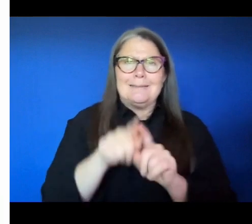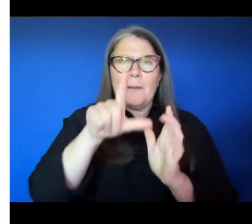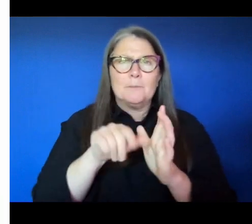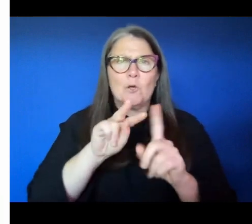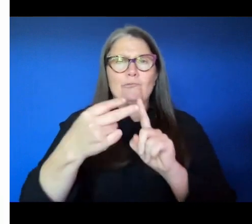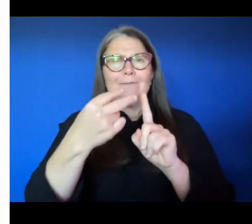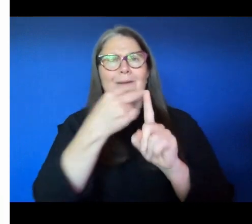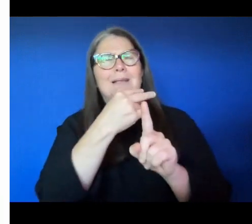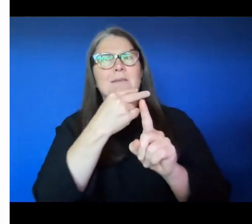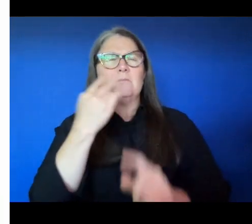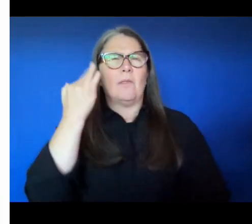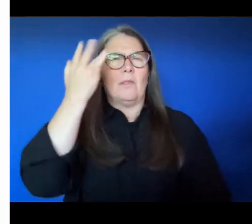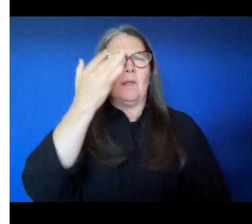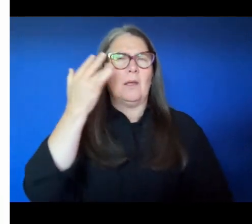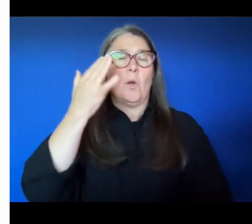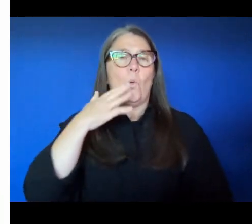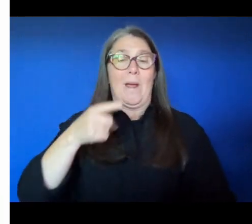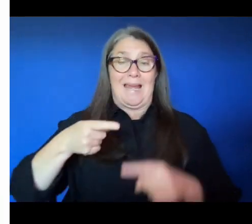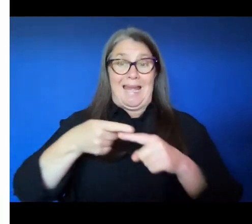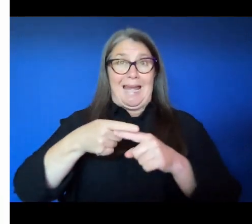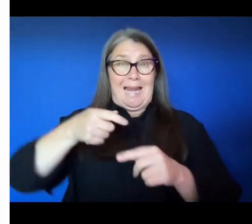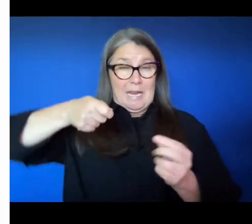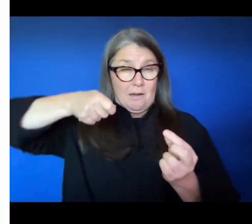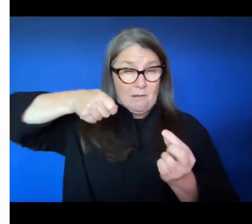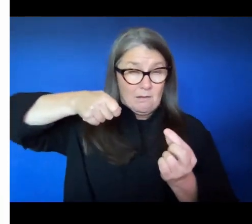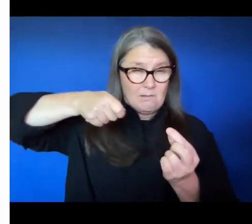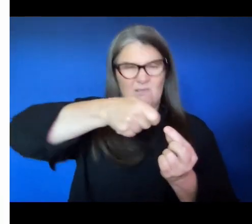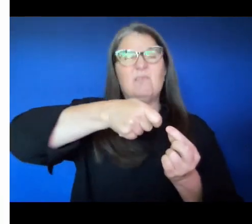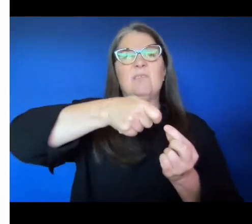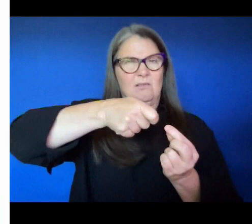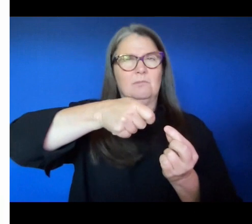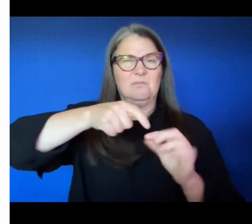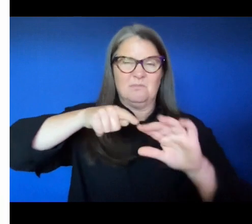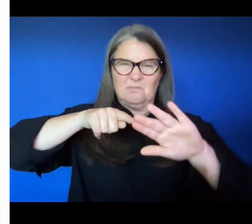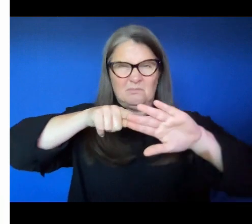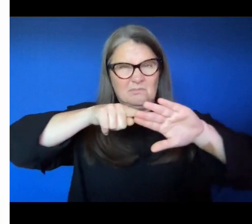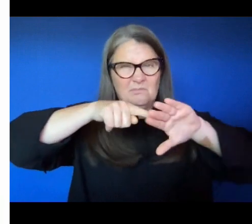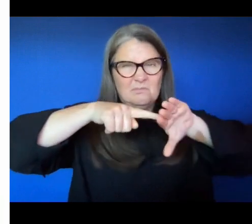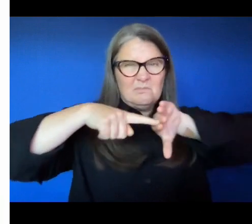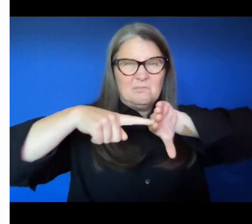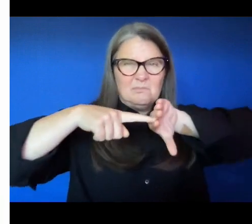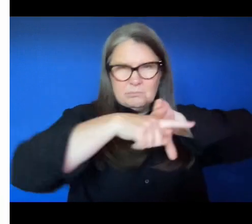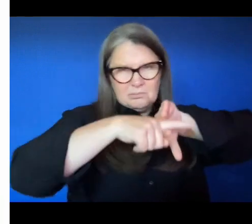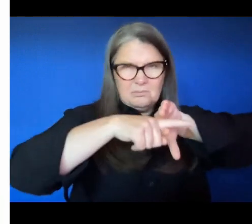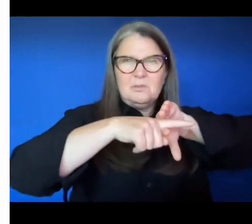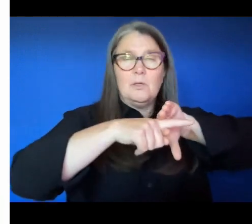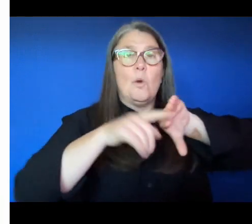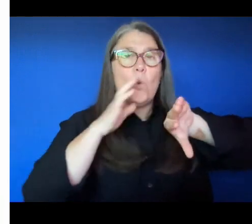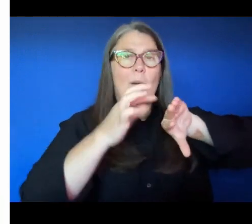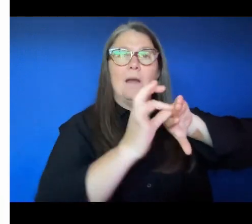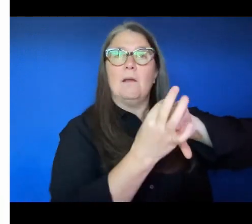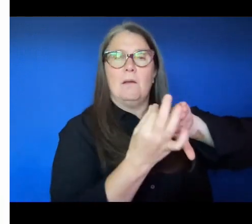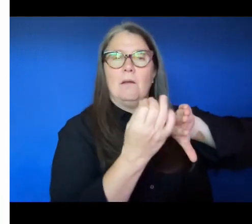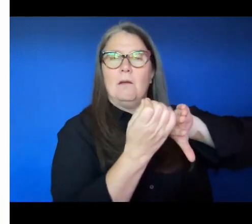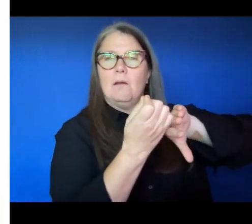think about, as the needle goes in, it's the idea of to pierce, and then as it comes back around again, it's to repair. So that whole thing of sort